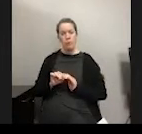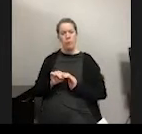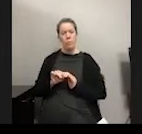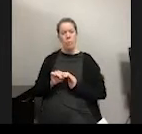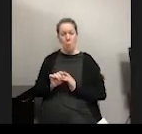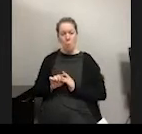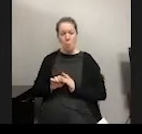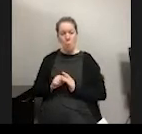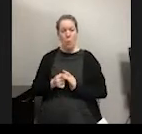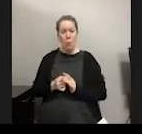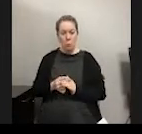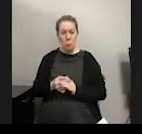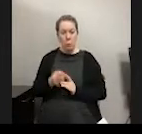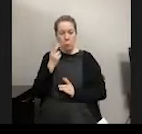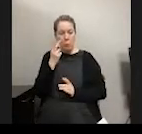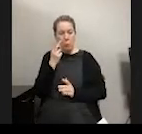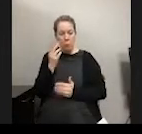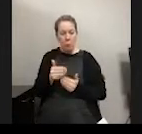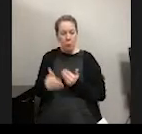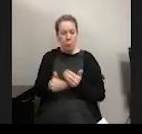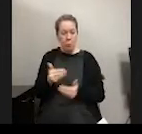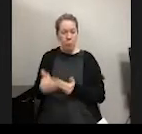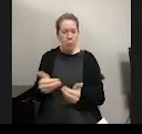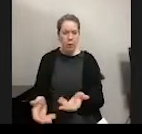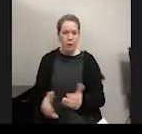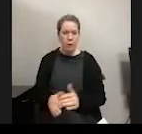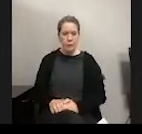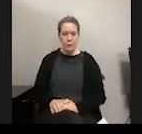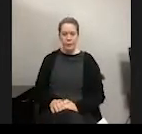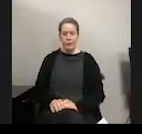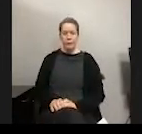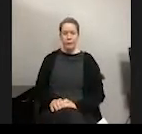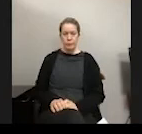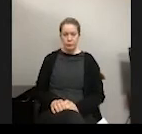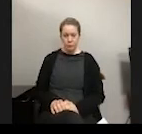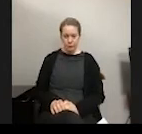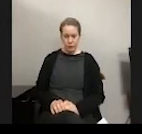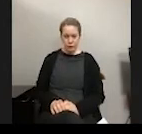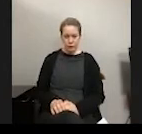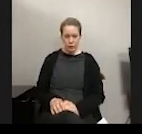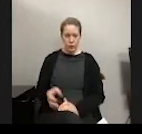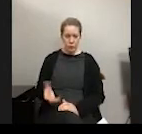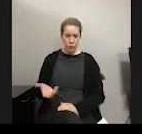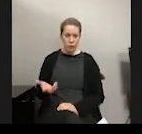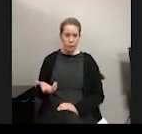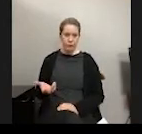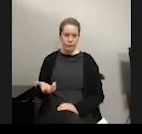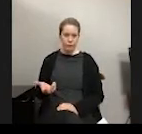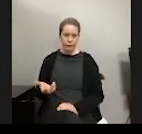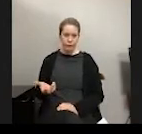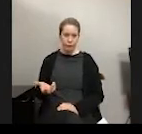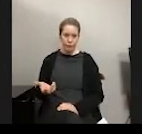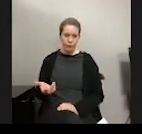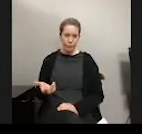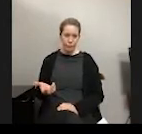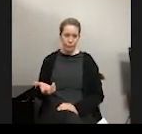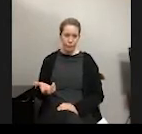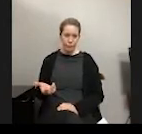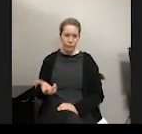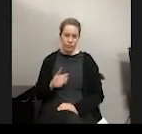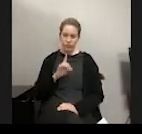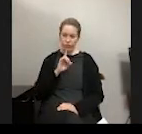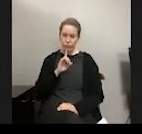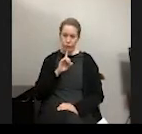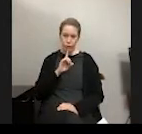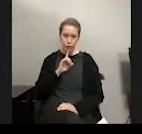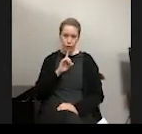is intended to be. It's, you know, it's the kind of work that needs to